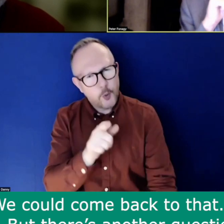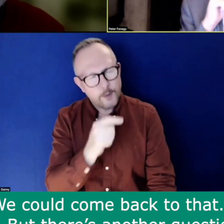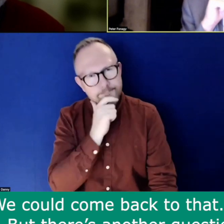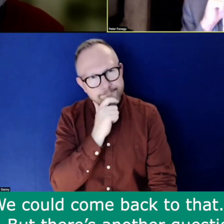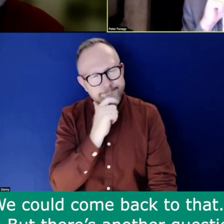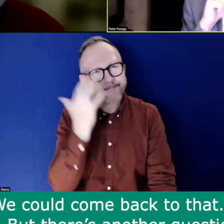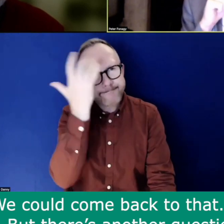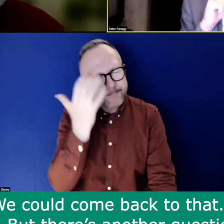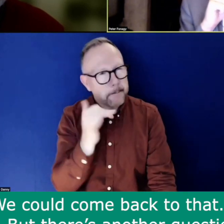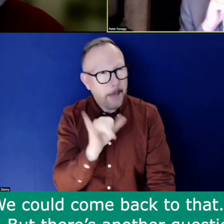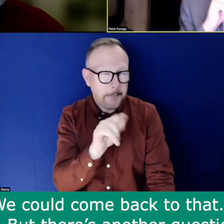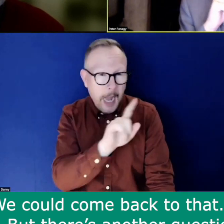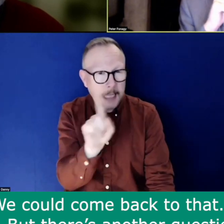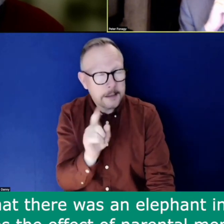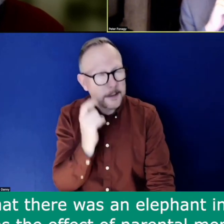one.